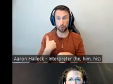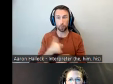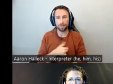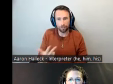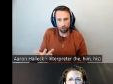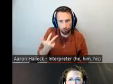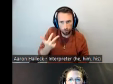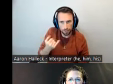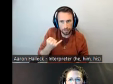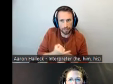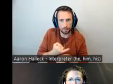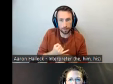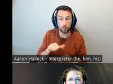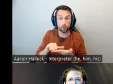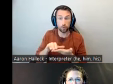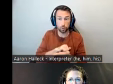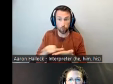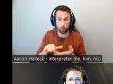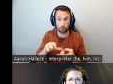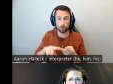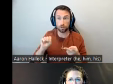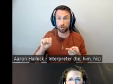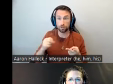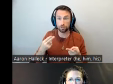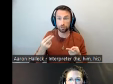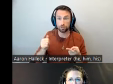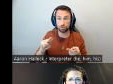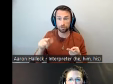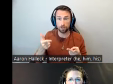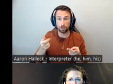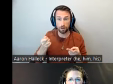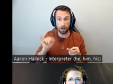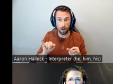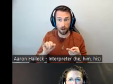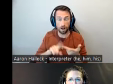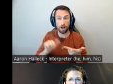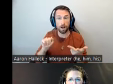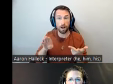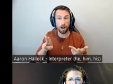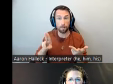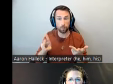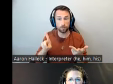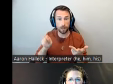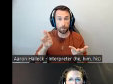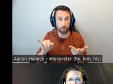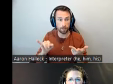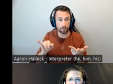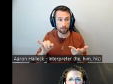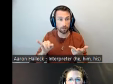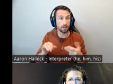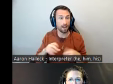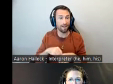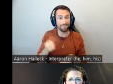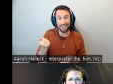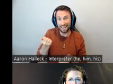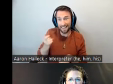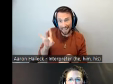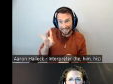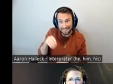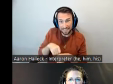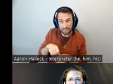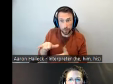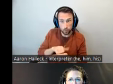New York, Shanghai, Abu Dhabi. We have 18 schools and institutes in New York City alone and 12 global sites. My